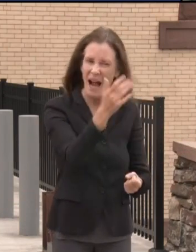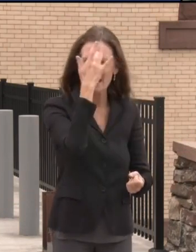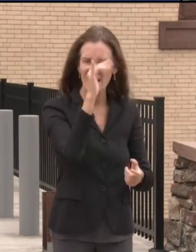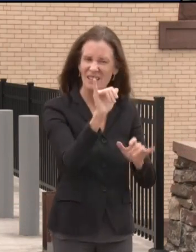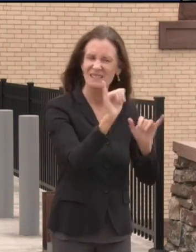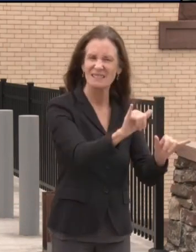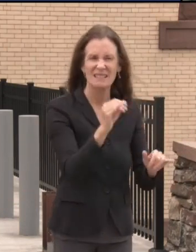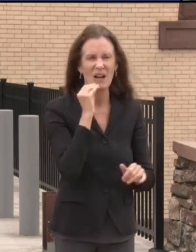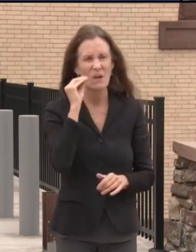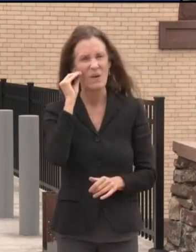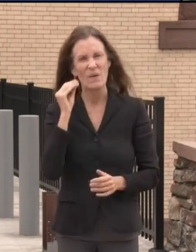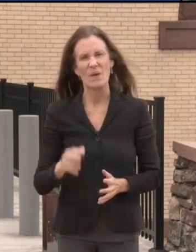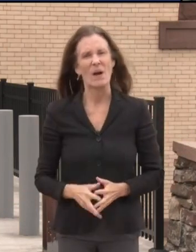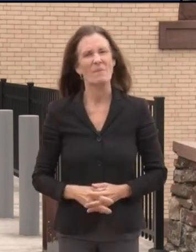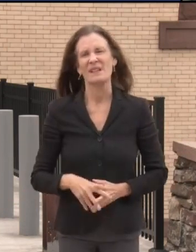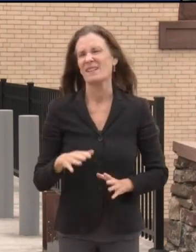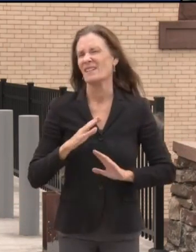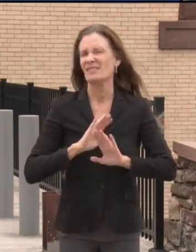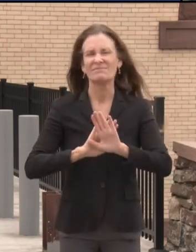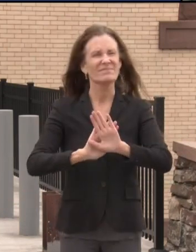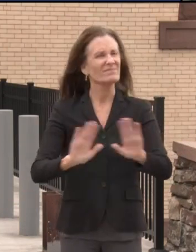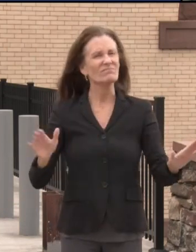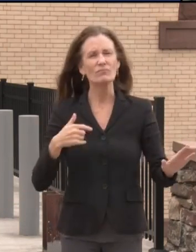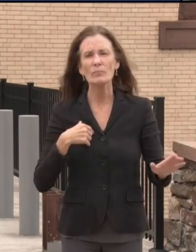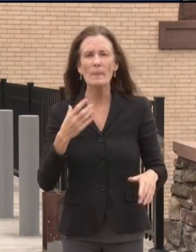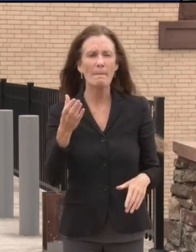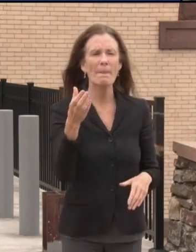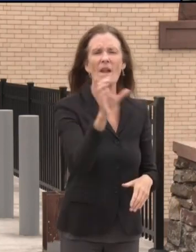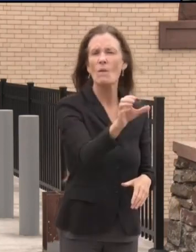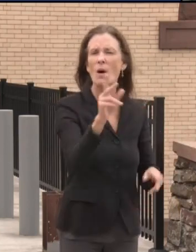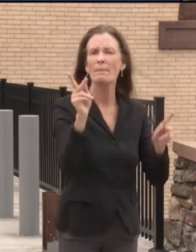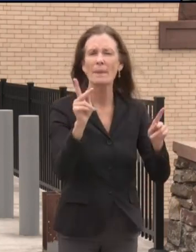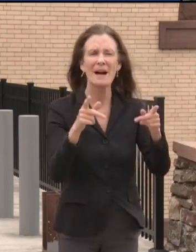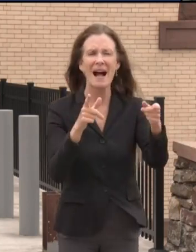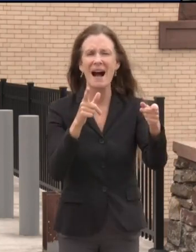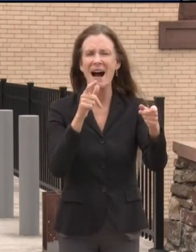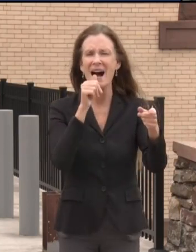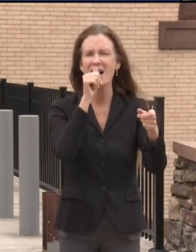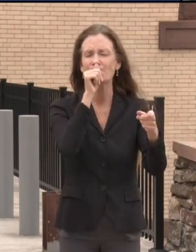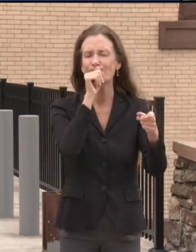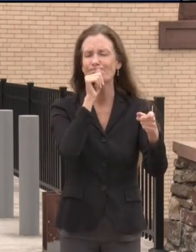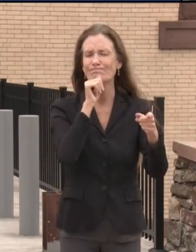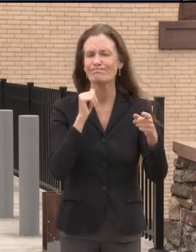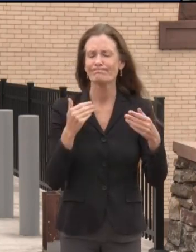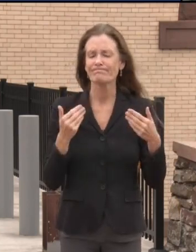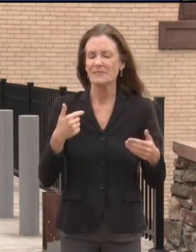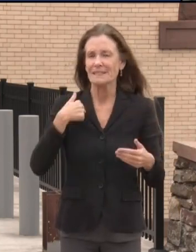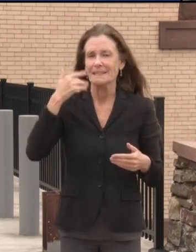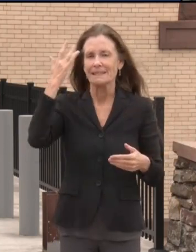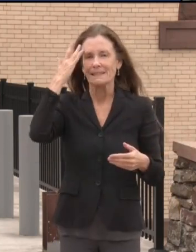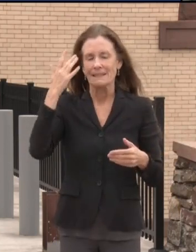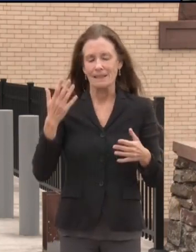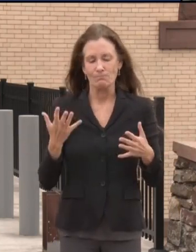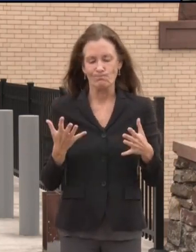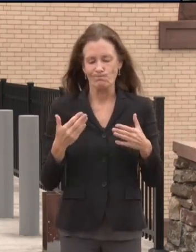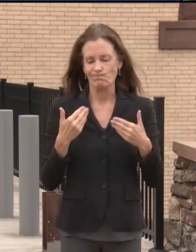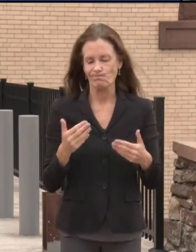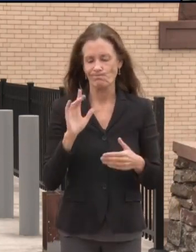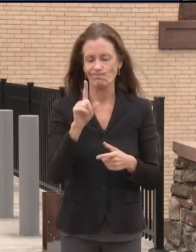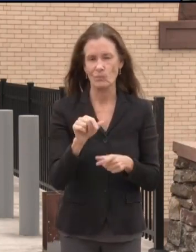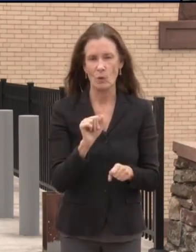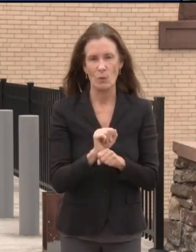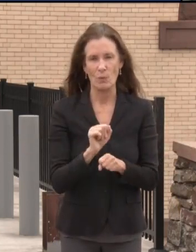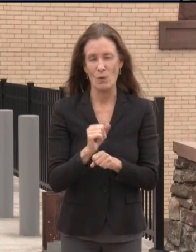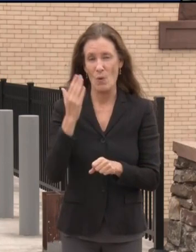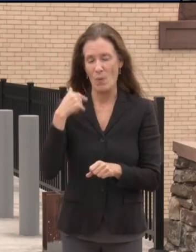We should not be forcing people with young families to return to work before they're physically or mentally ready,